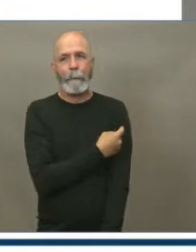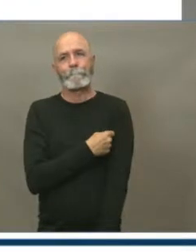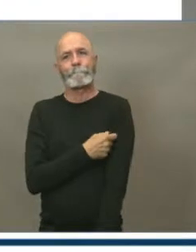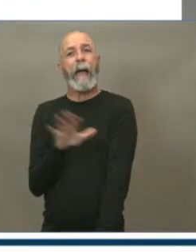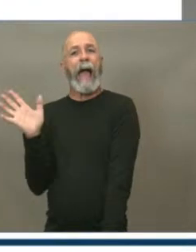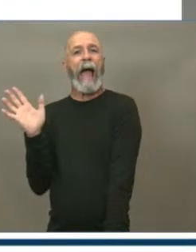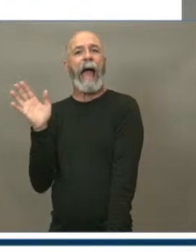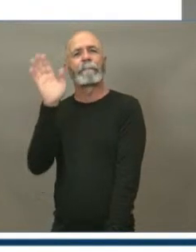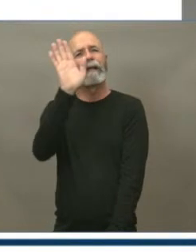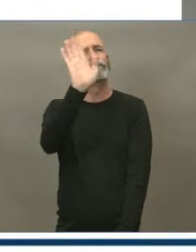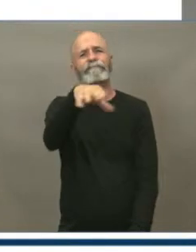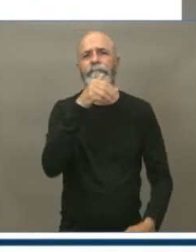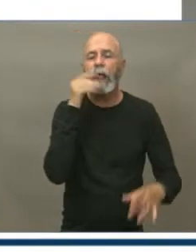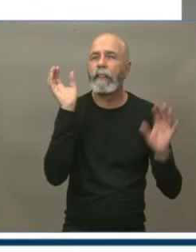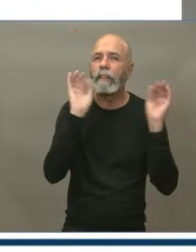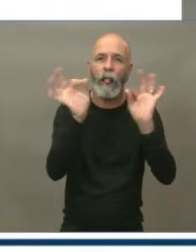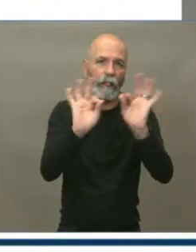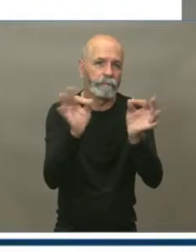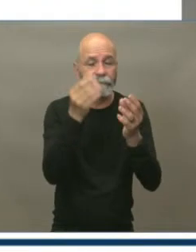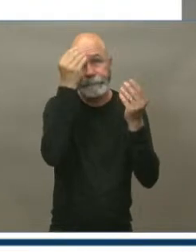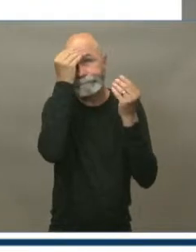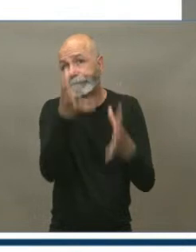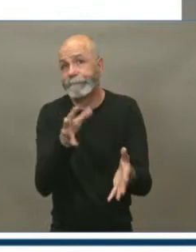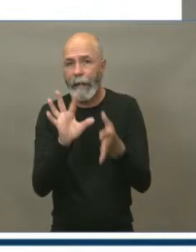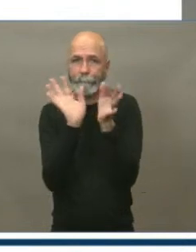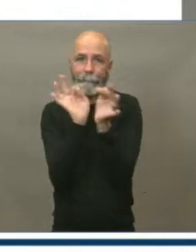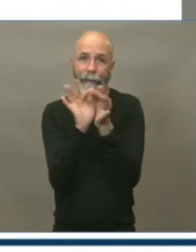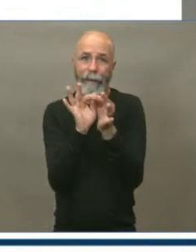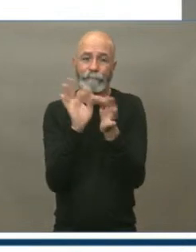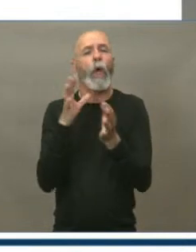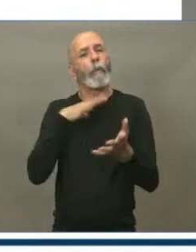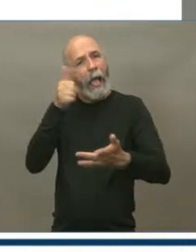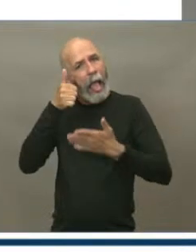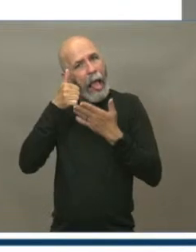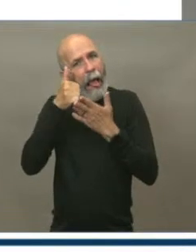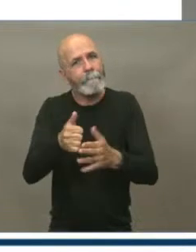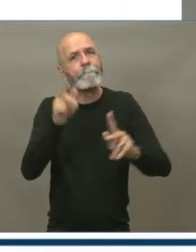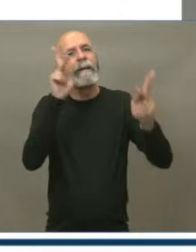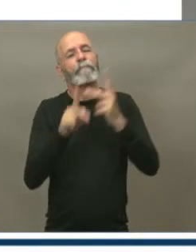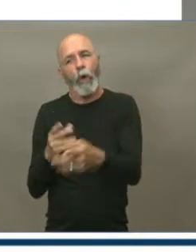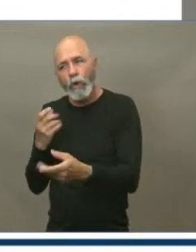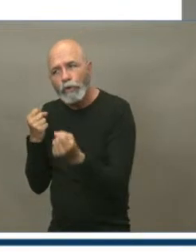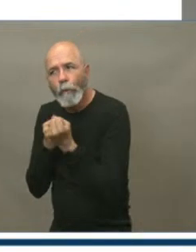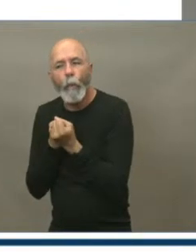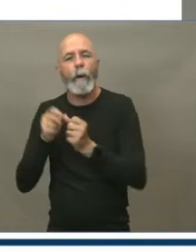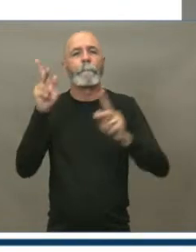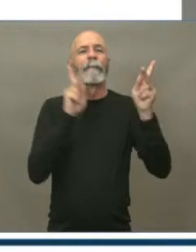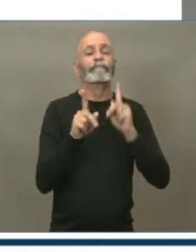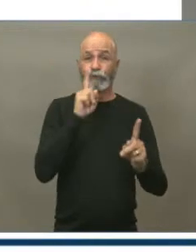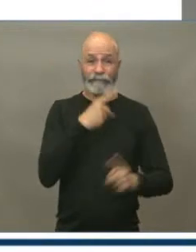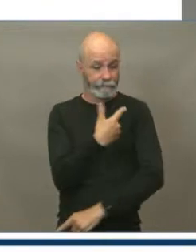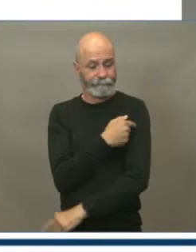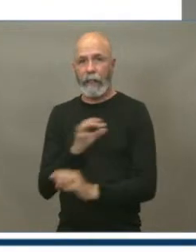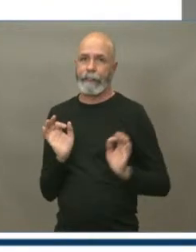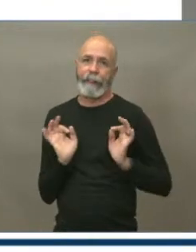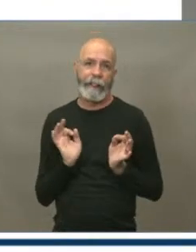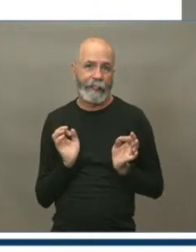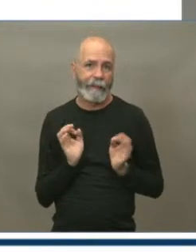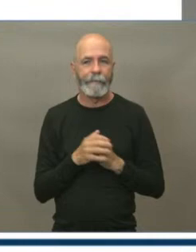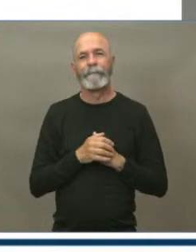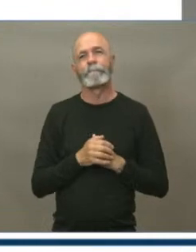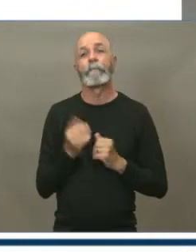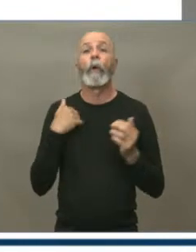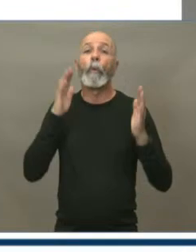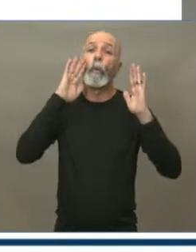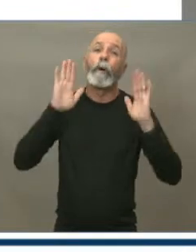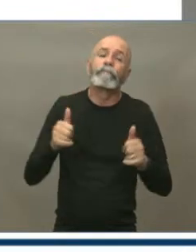get vaccinated. Let's be part of the way forward together. I wish everybody an enjoyable and a hopefully